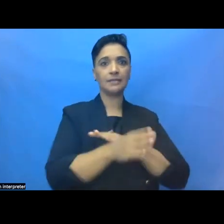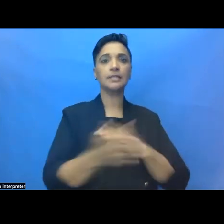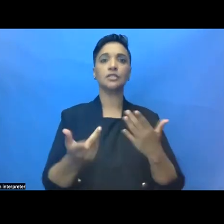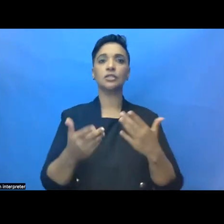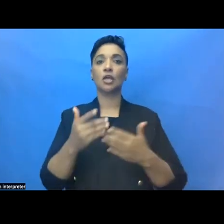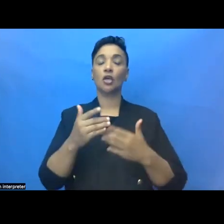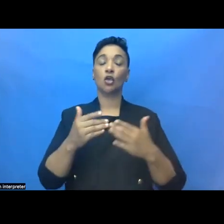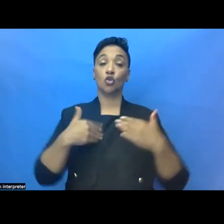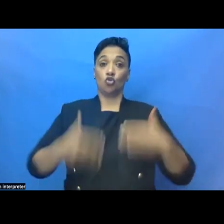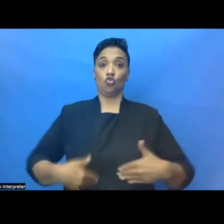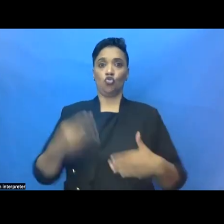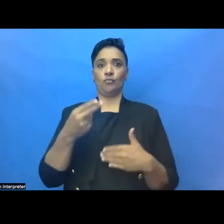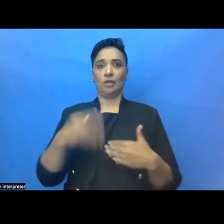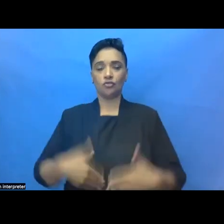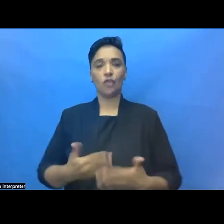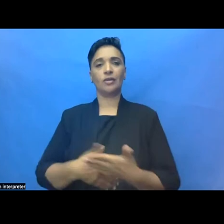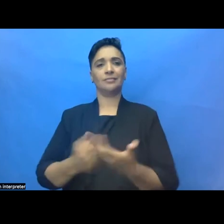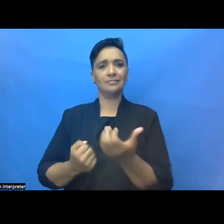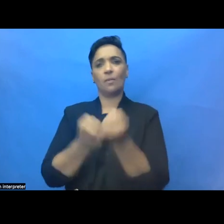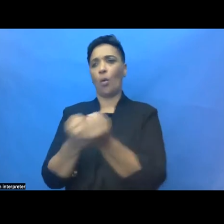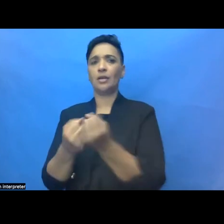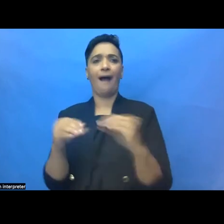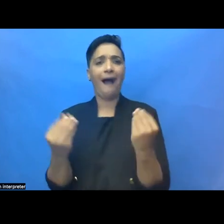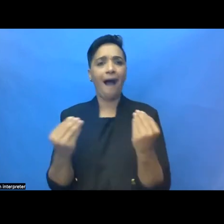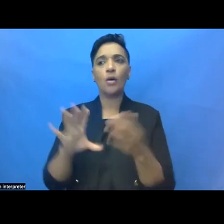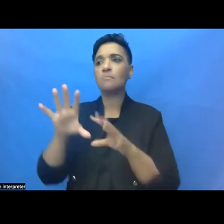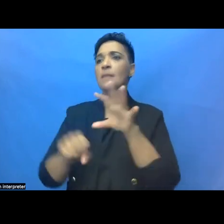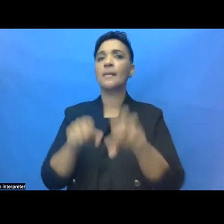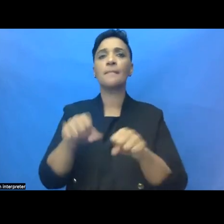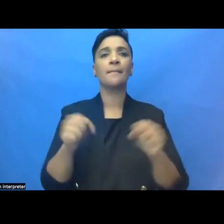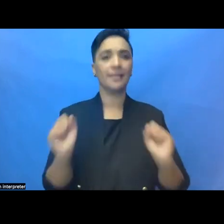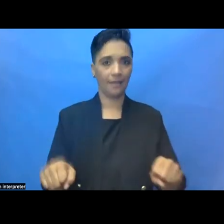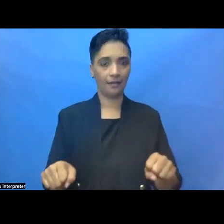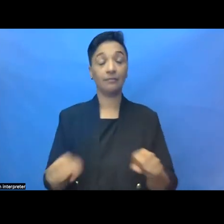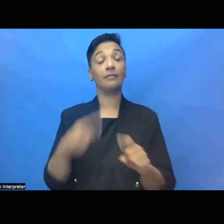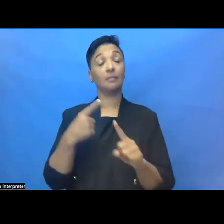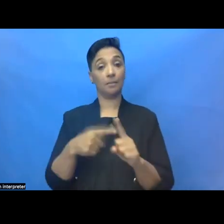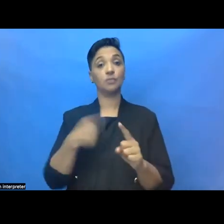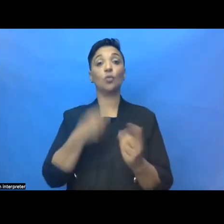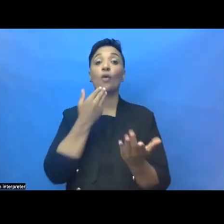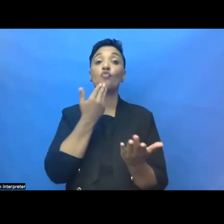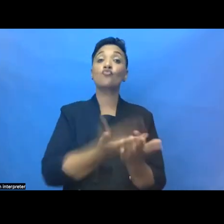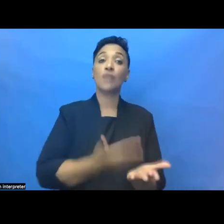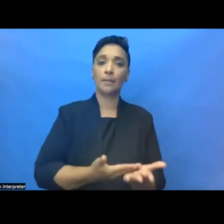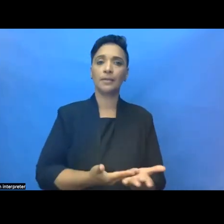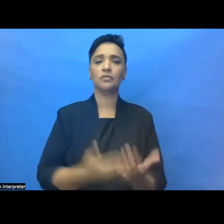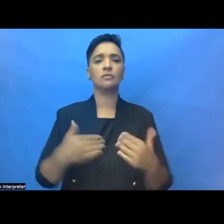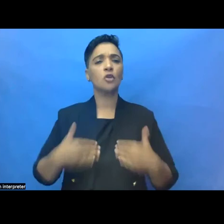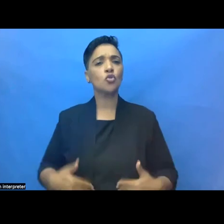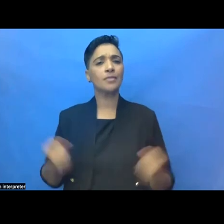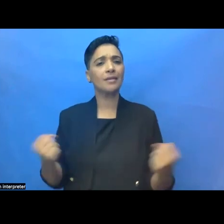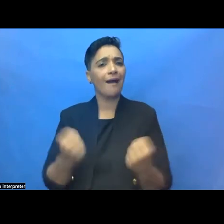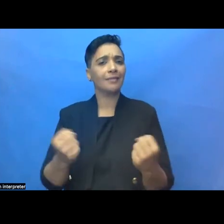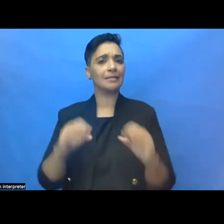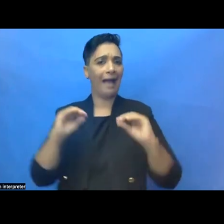humanitarian support, and then also just touch on some recommendations for humanitarian actors and